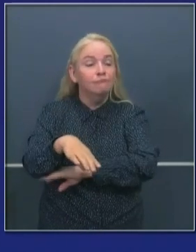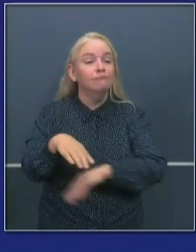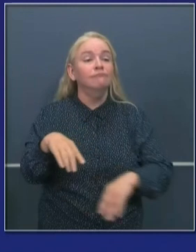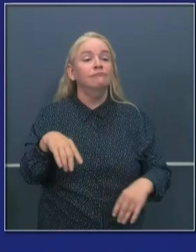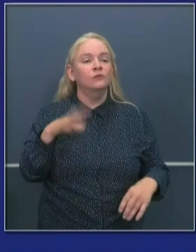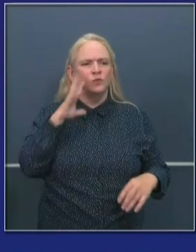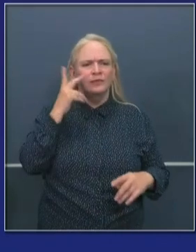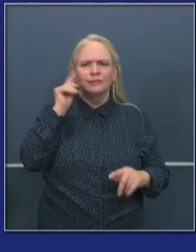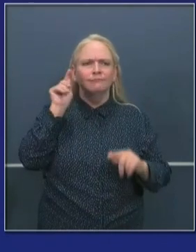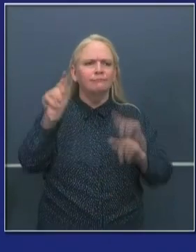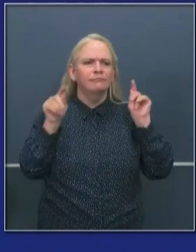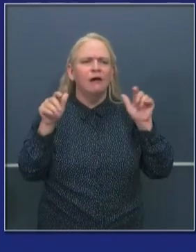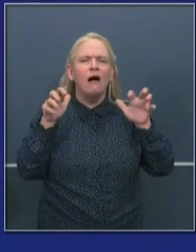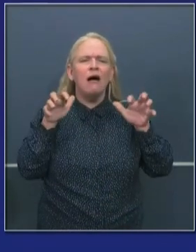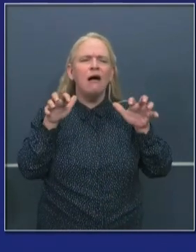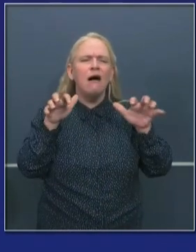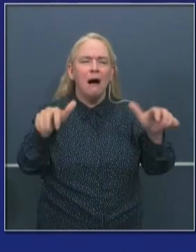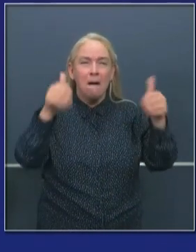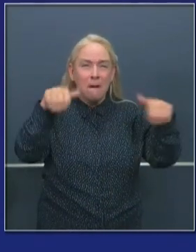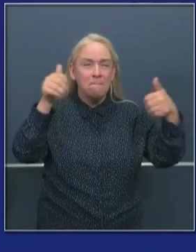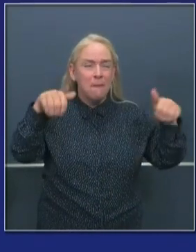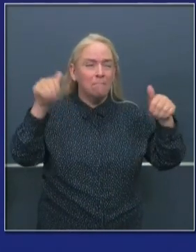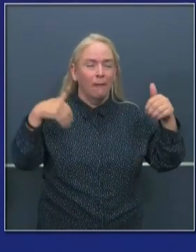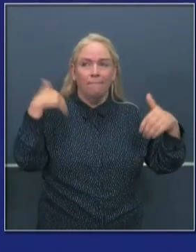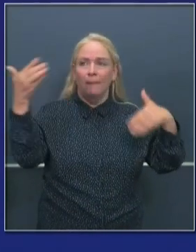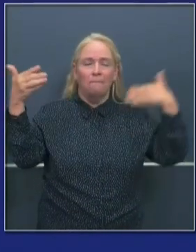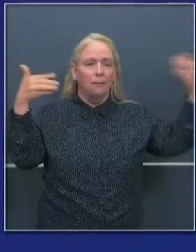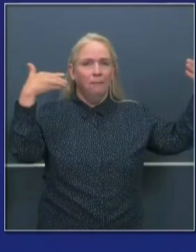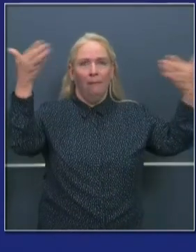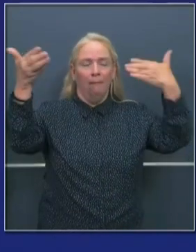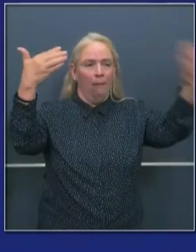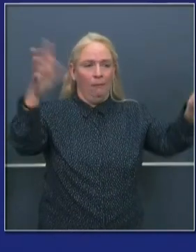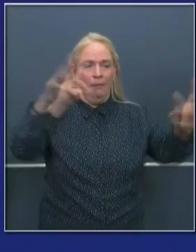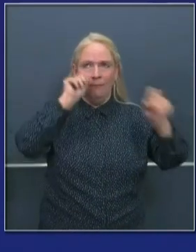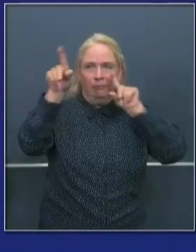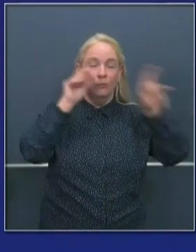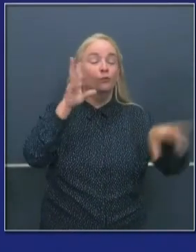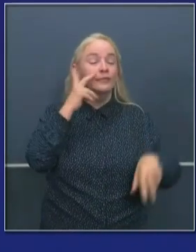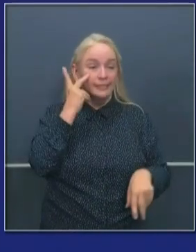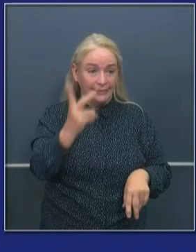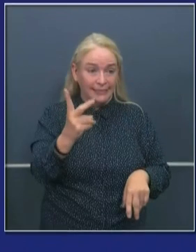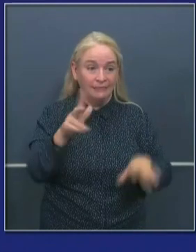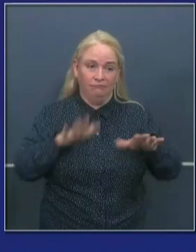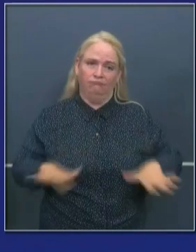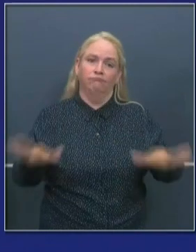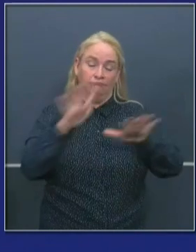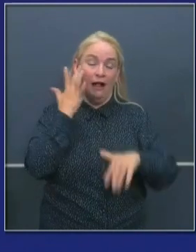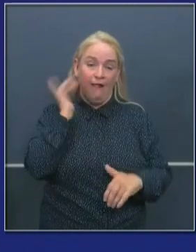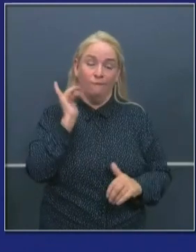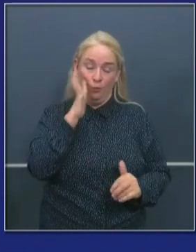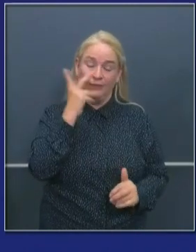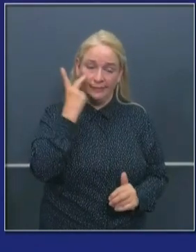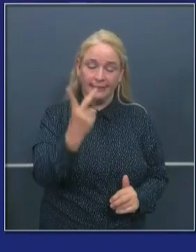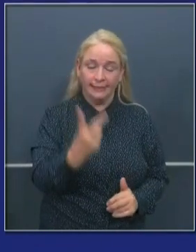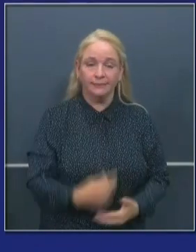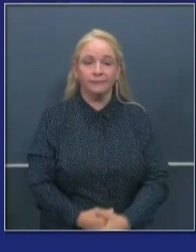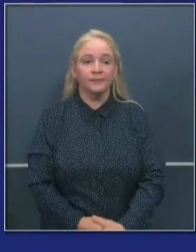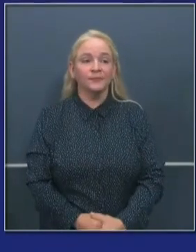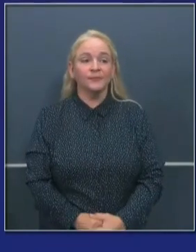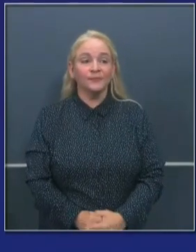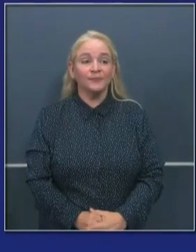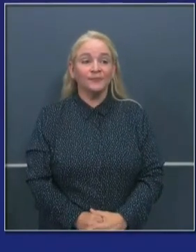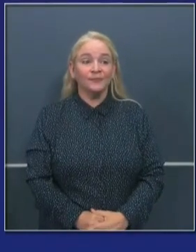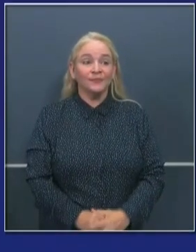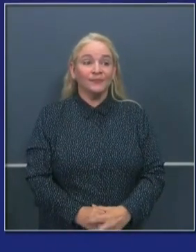are coming up and the PSAs are going out. And of course, over the next few days, in particular, around